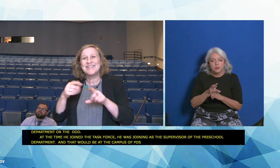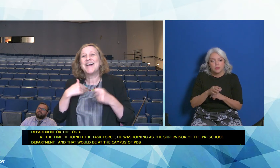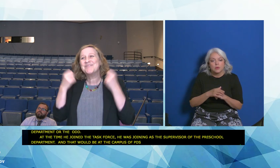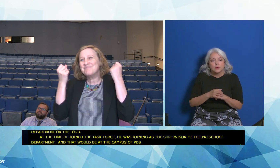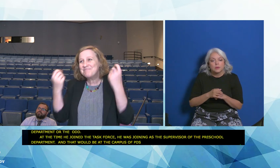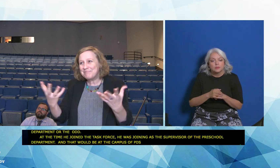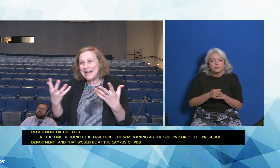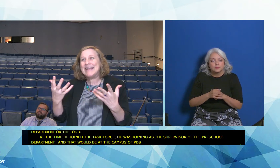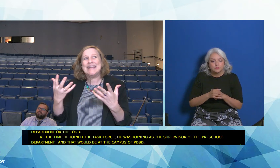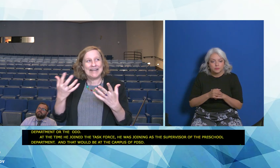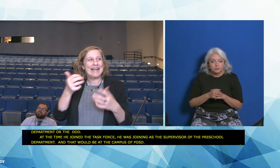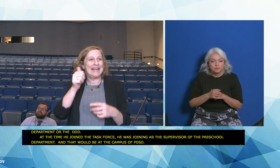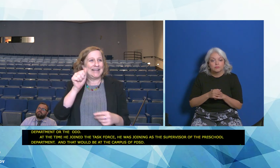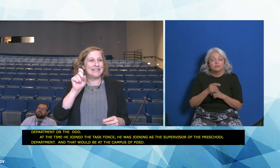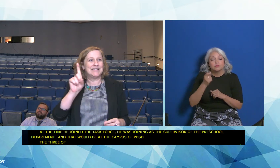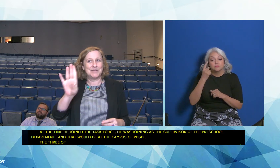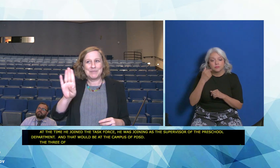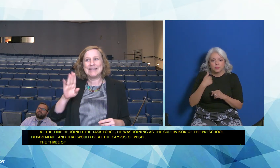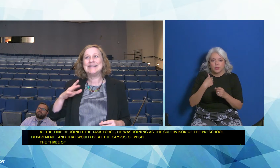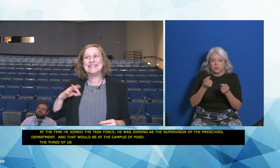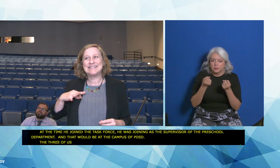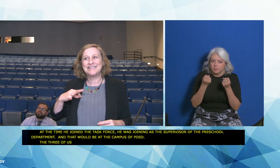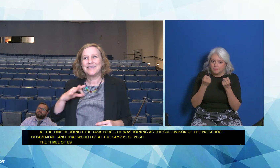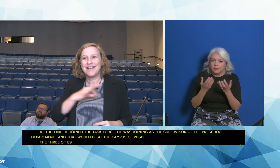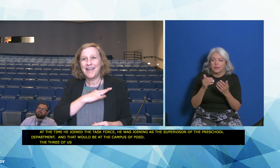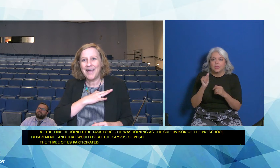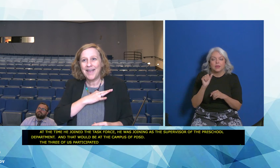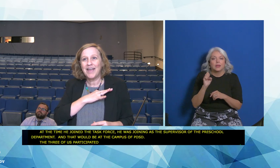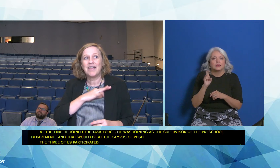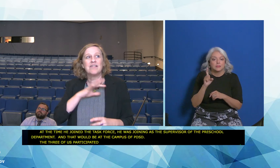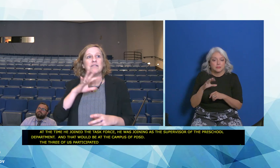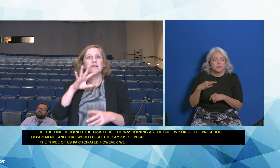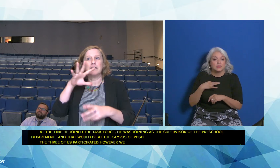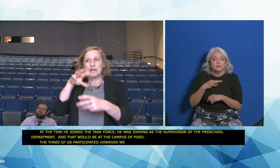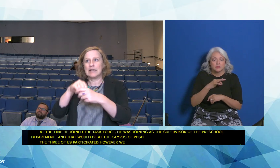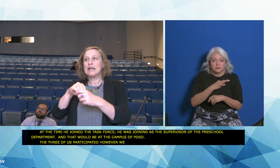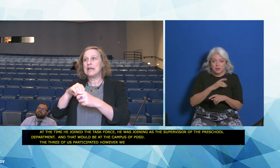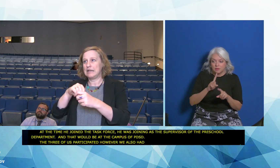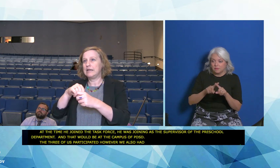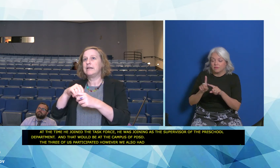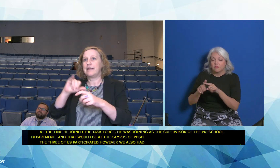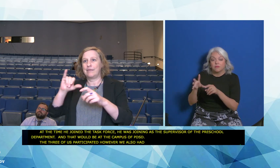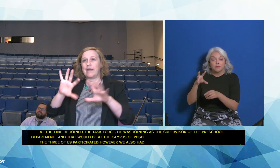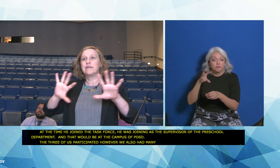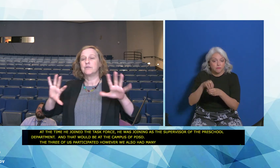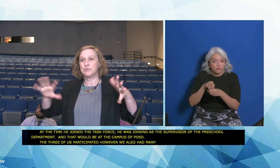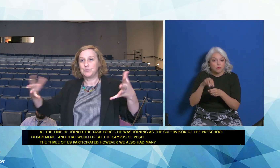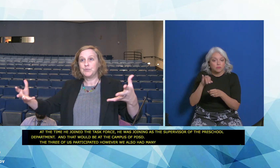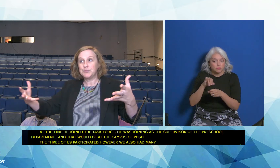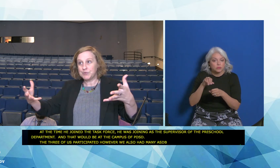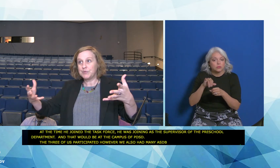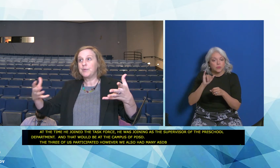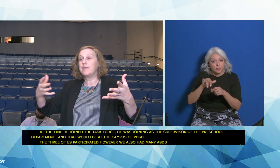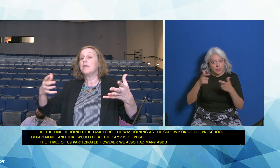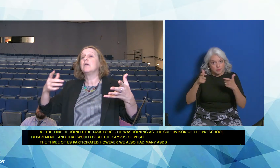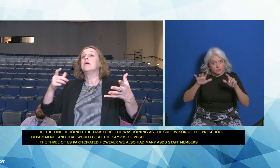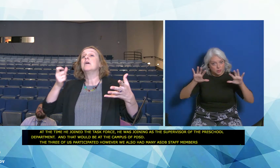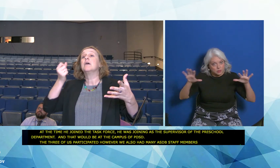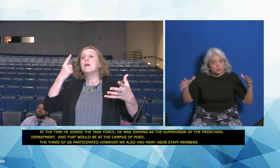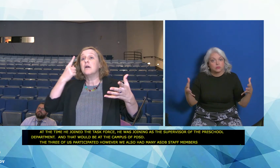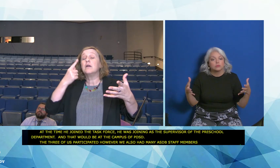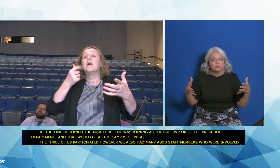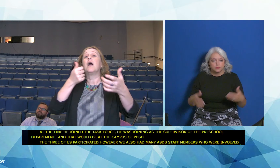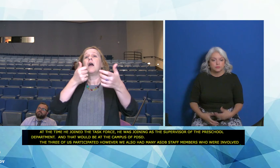The 3 of us participated. However, we also had many ASDB staff members who were involved in this